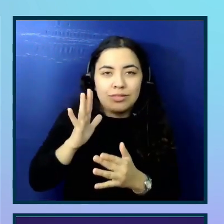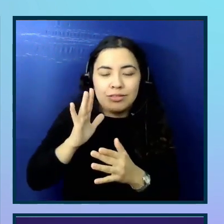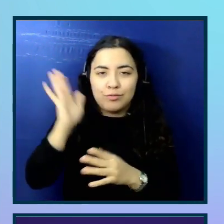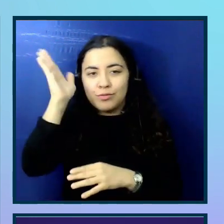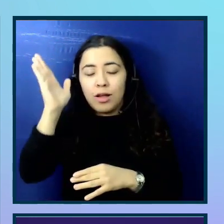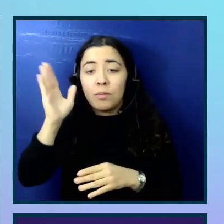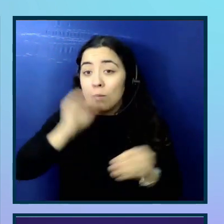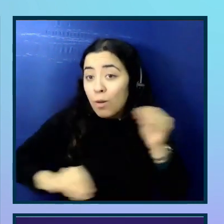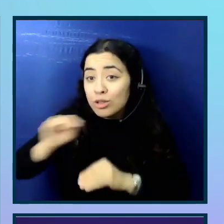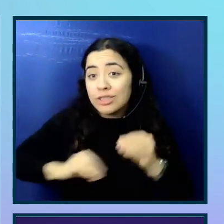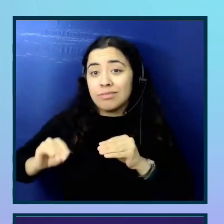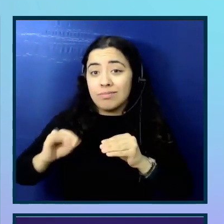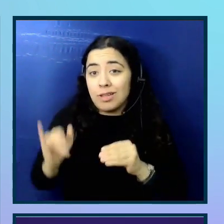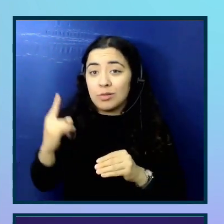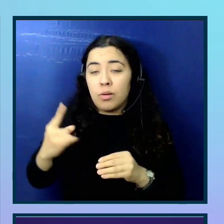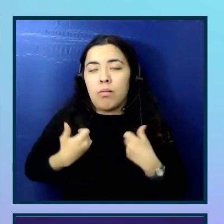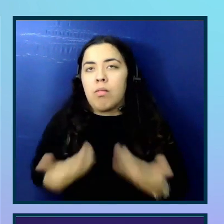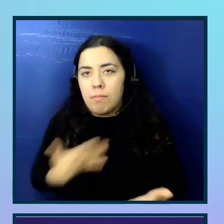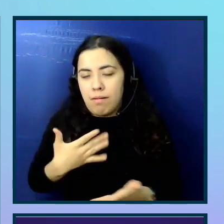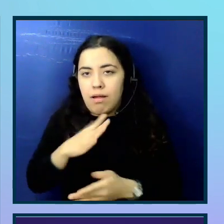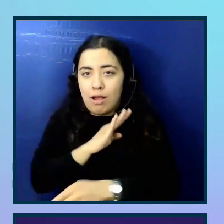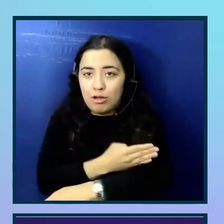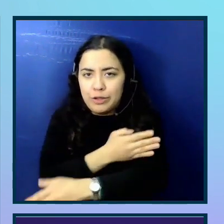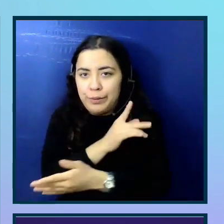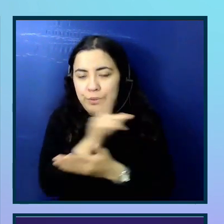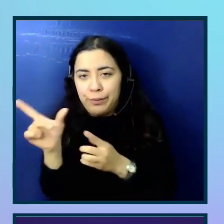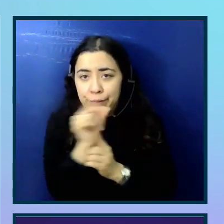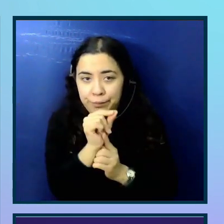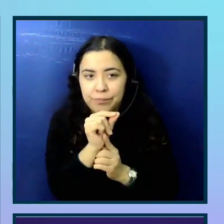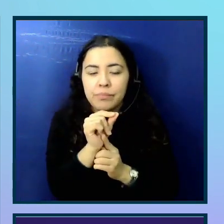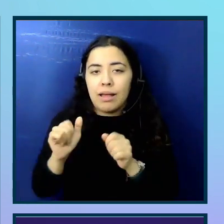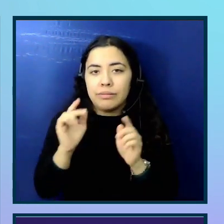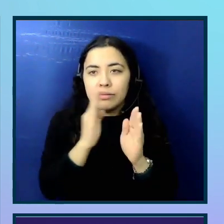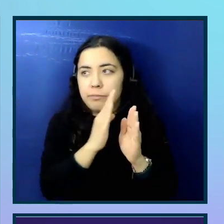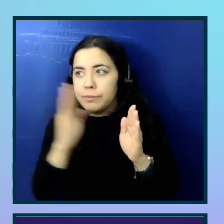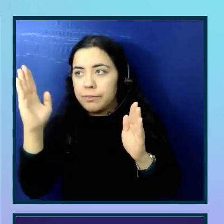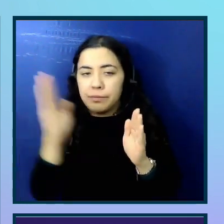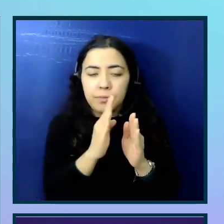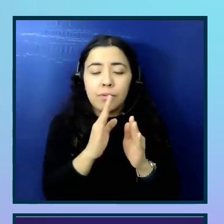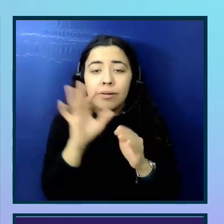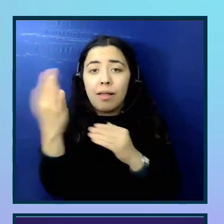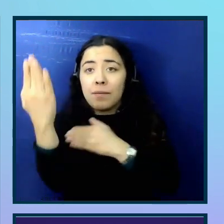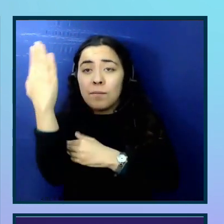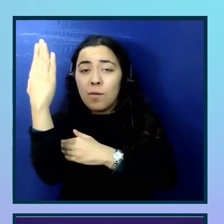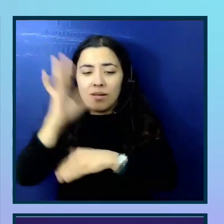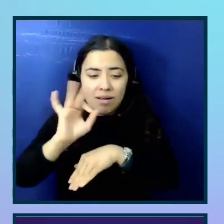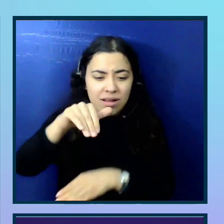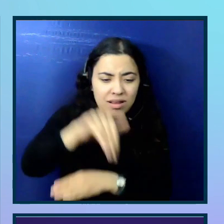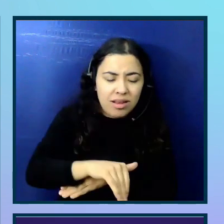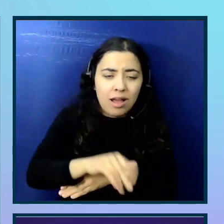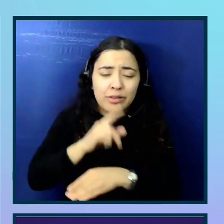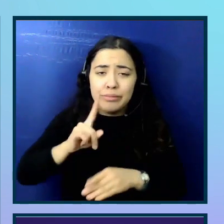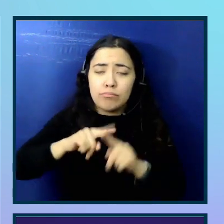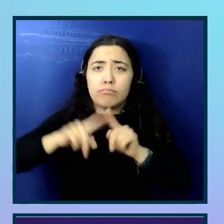spoon sink. But in general, ability is a sliding scale. What you can do at 9 in the morning, 9 at night. And that's especially true for disabled